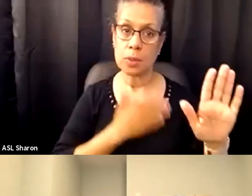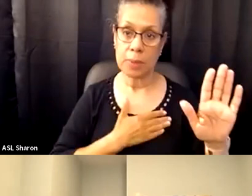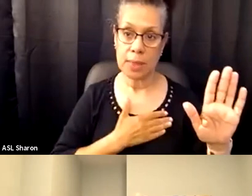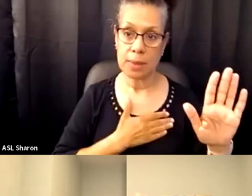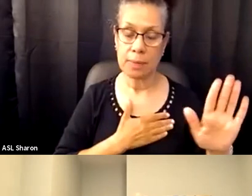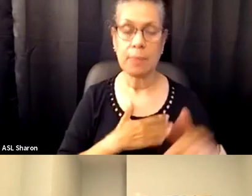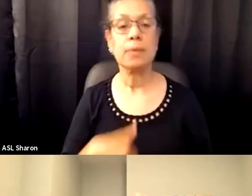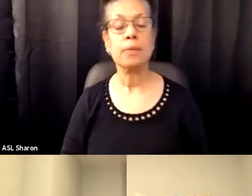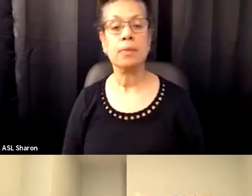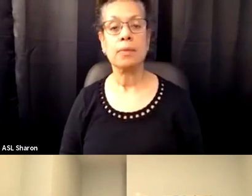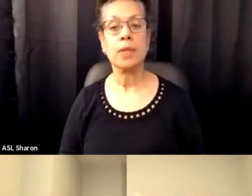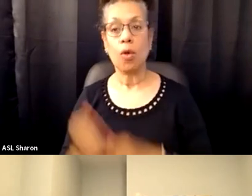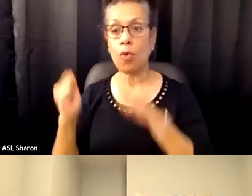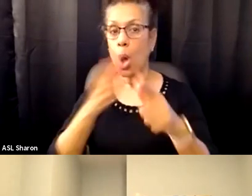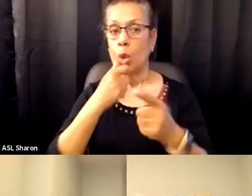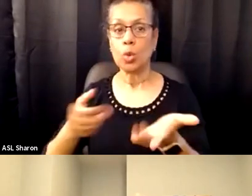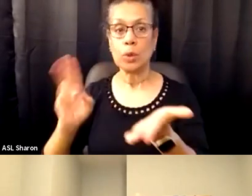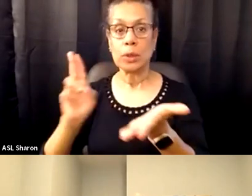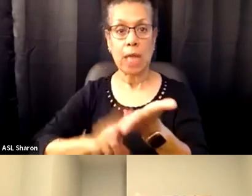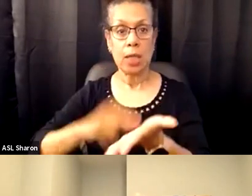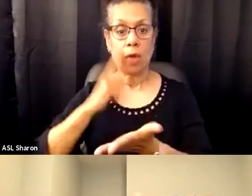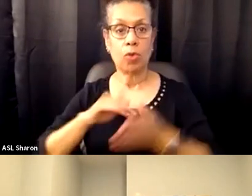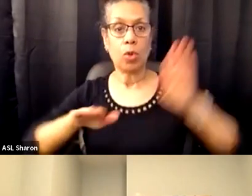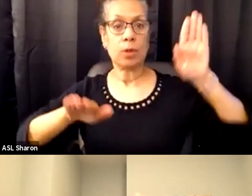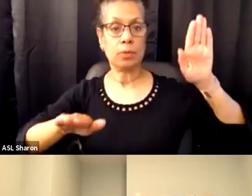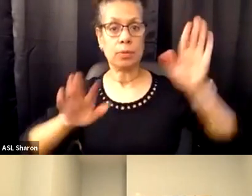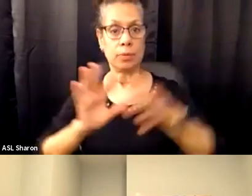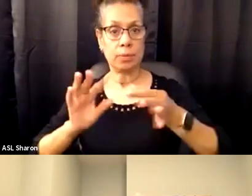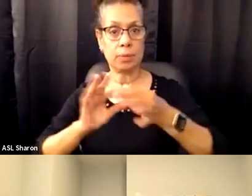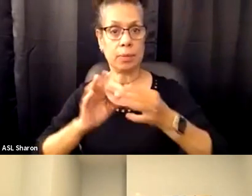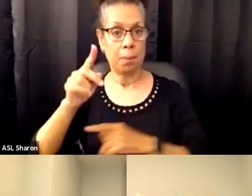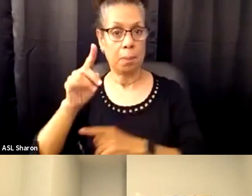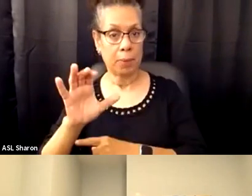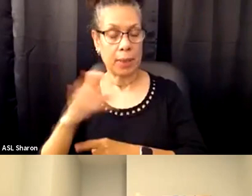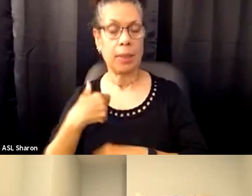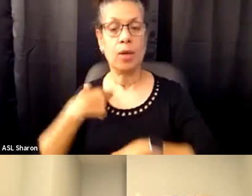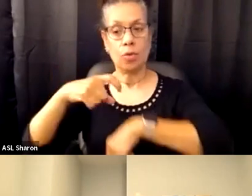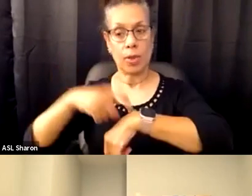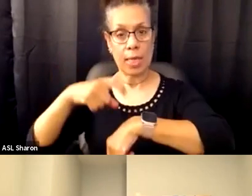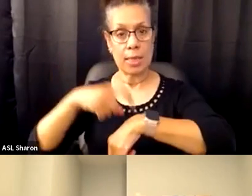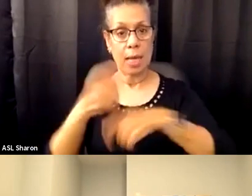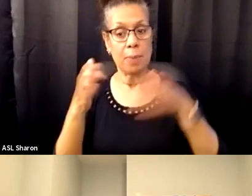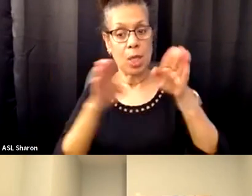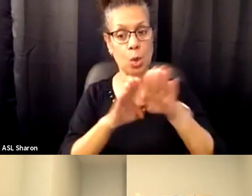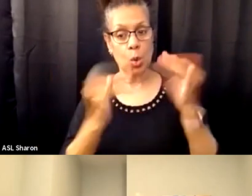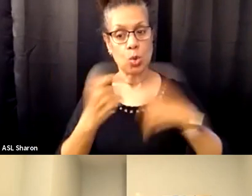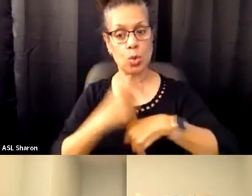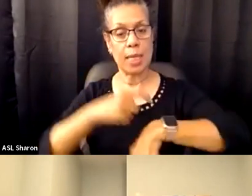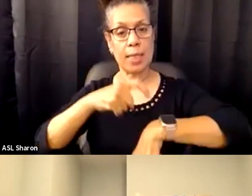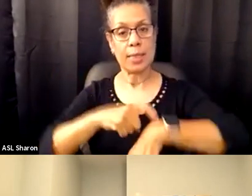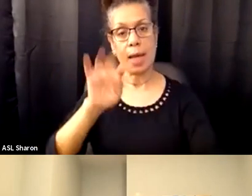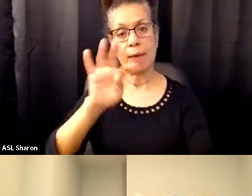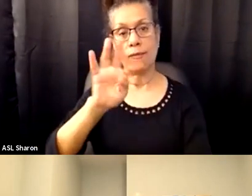you to everyone who signed up for public comment sign up for both public comment periods closed today at 4 30